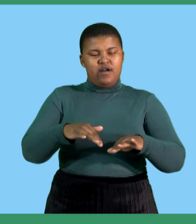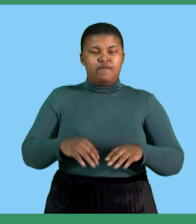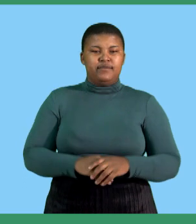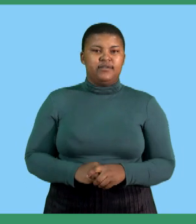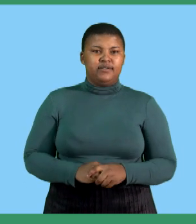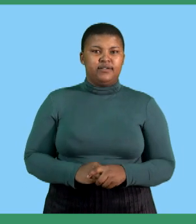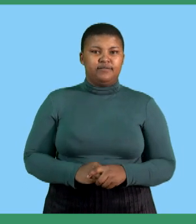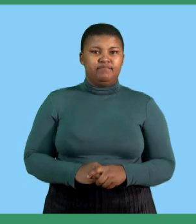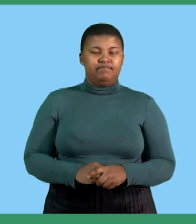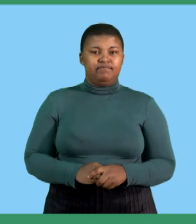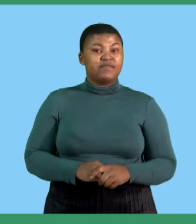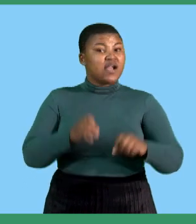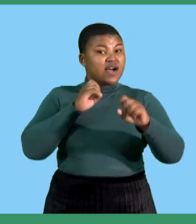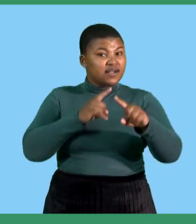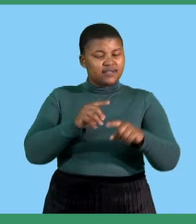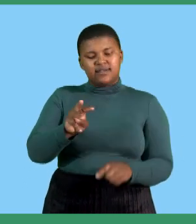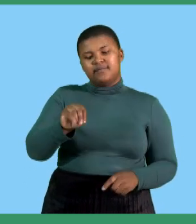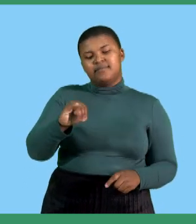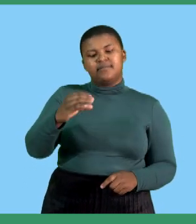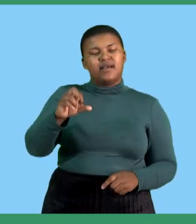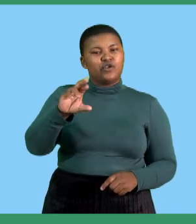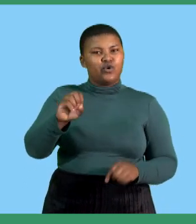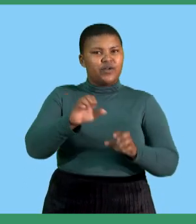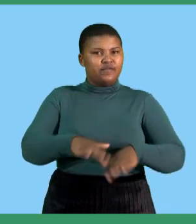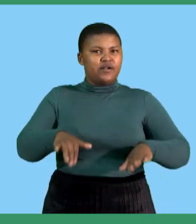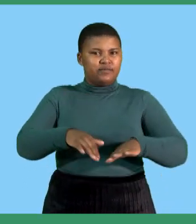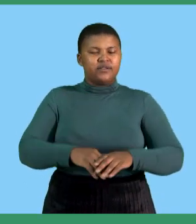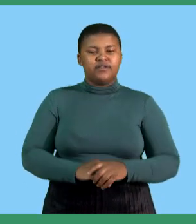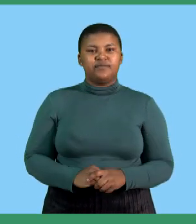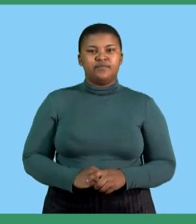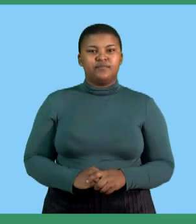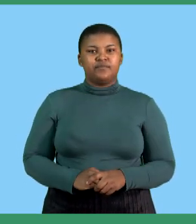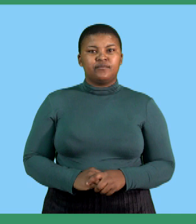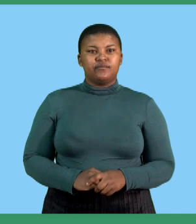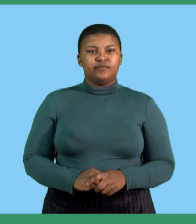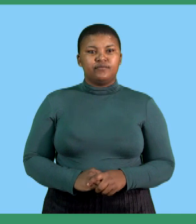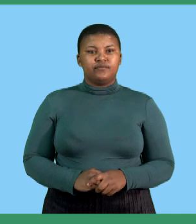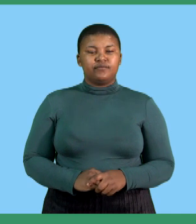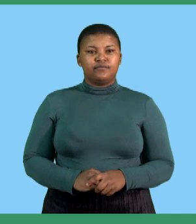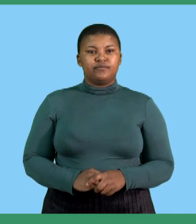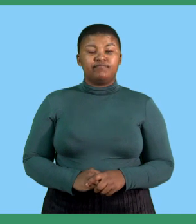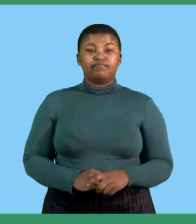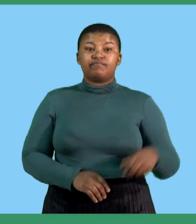environment. So our business environment in this case, then of course, the micro environment.